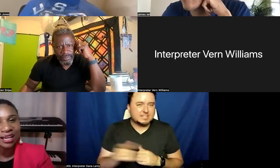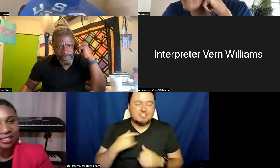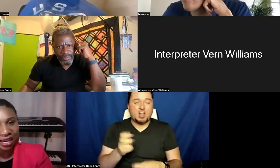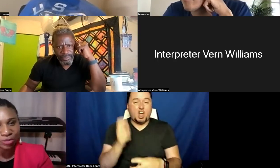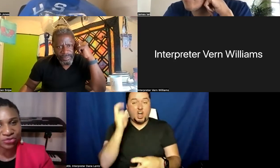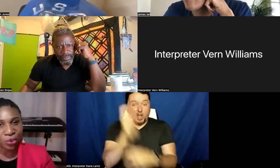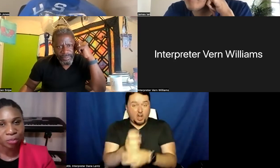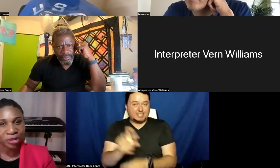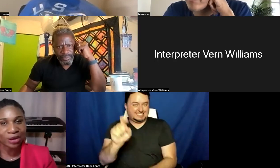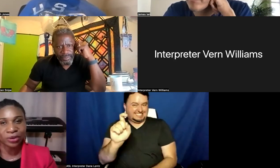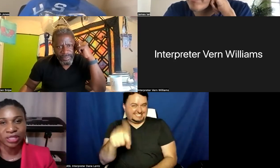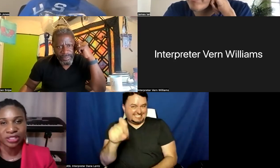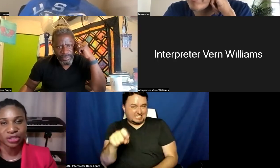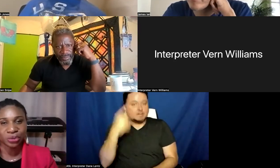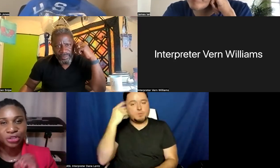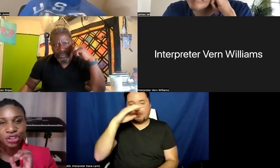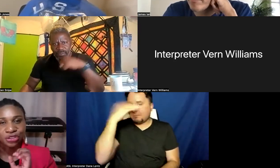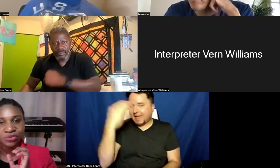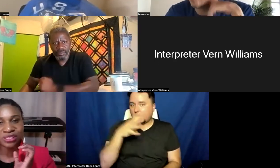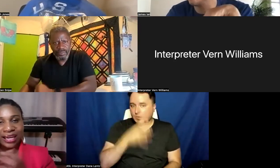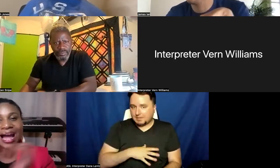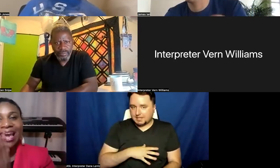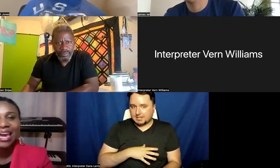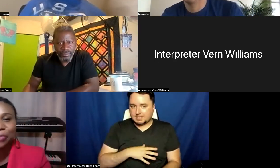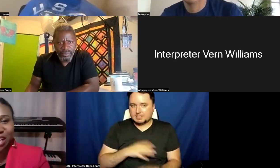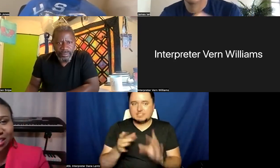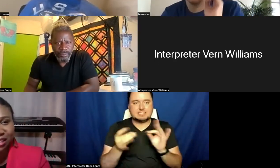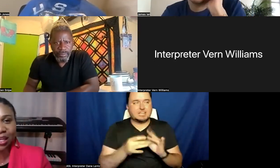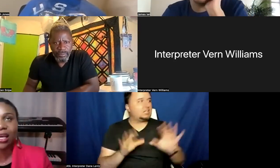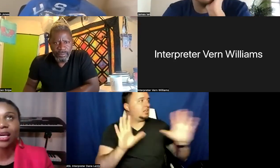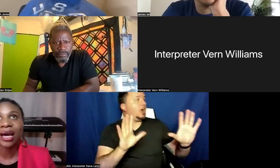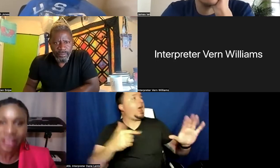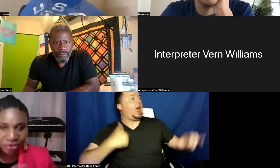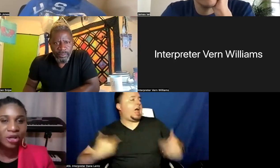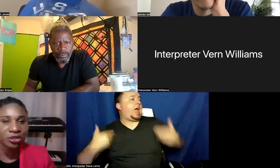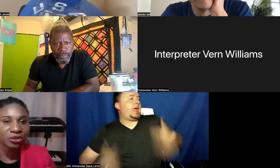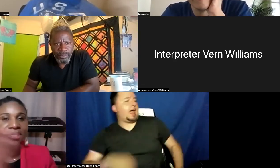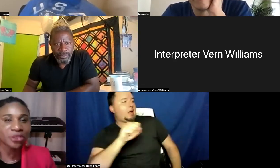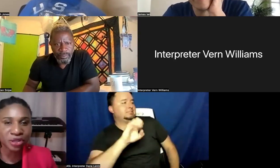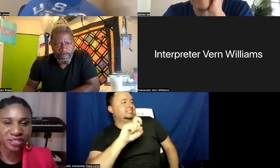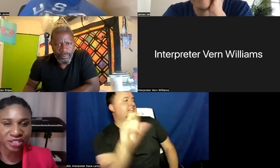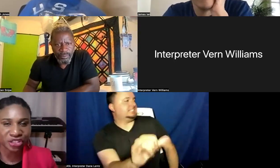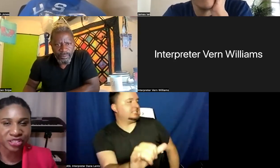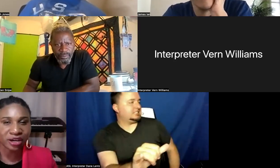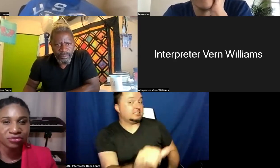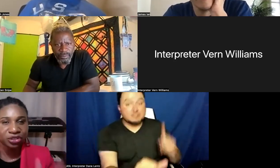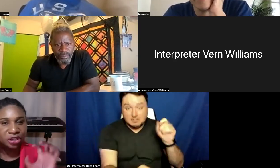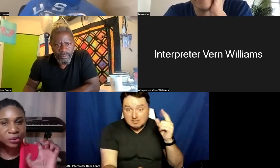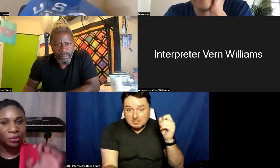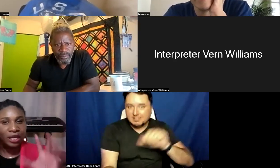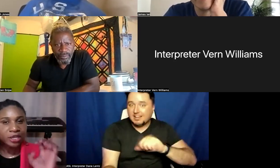a lot of times for Black women to say, I am sexy. But then there's also this other contingent